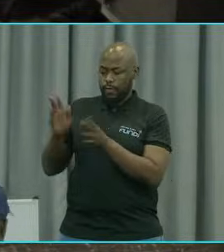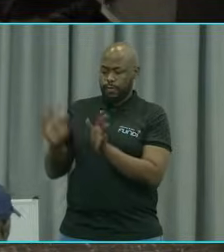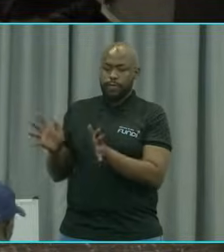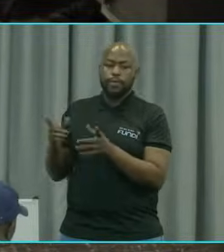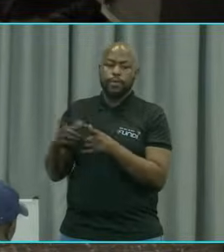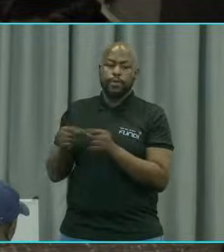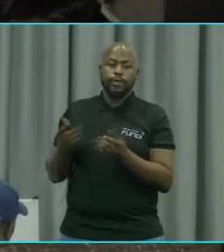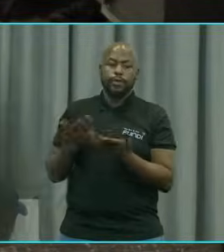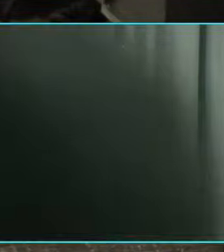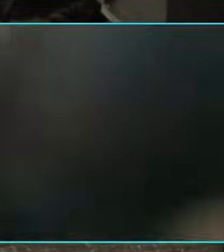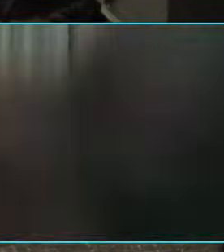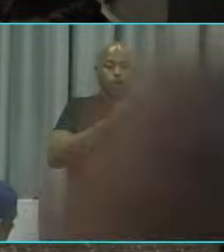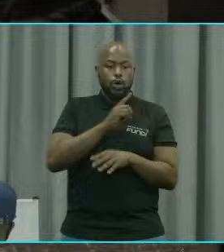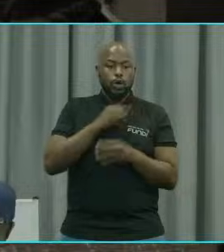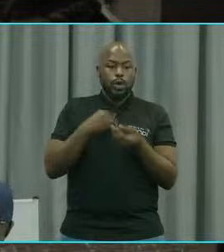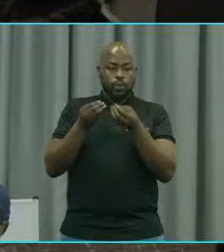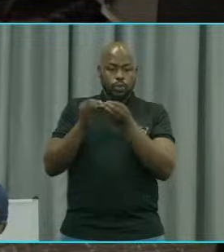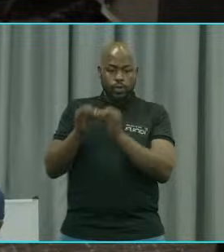is why we're sitting actually